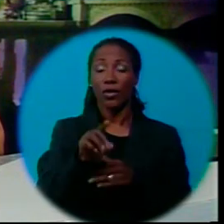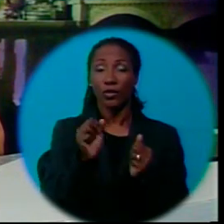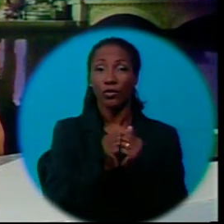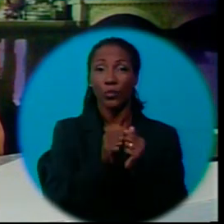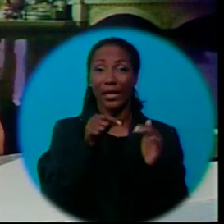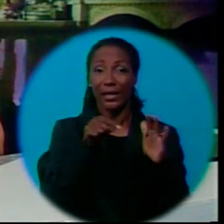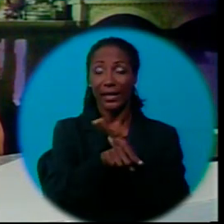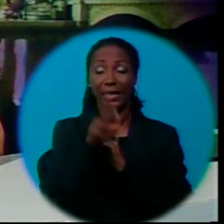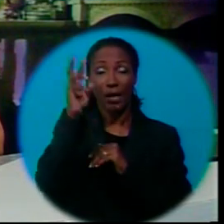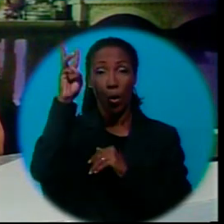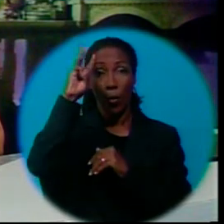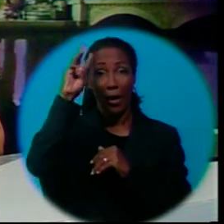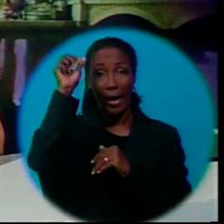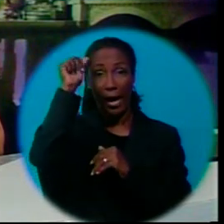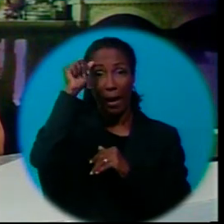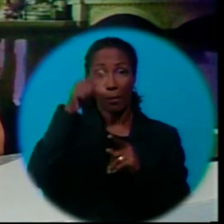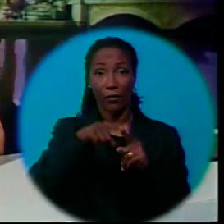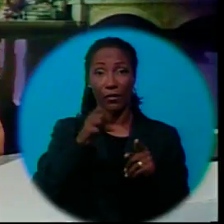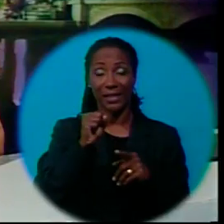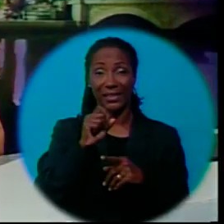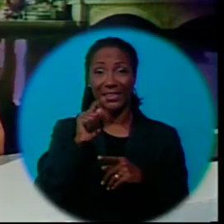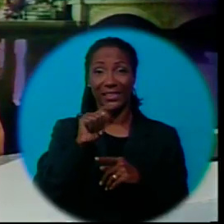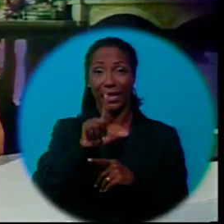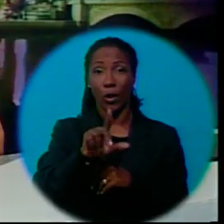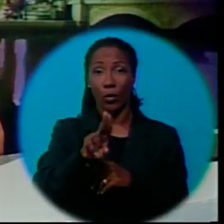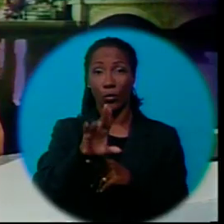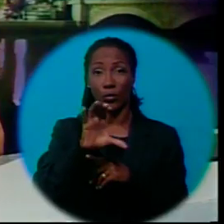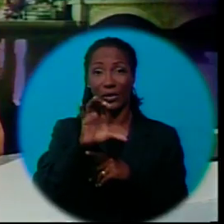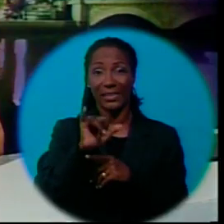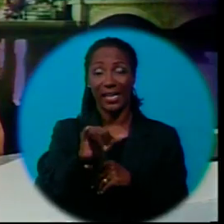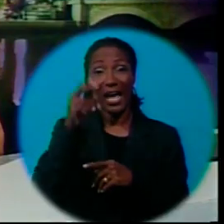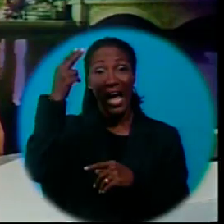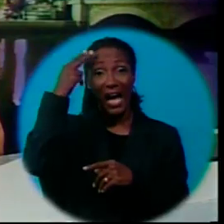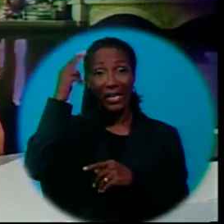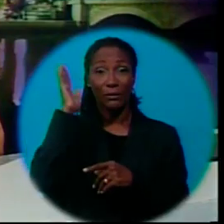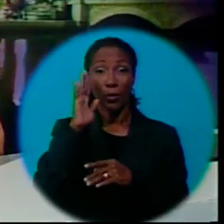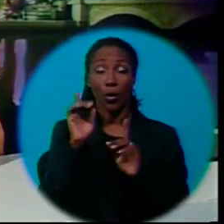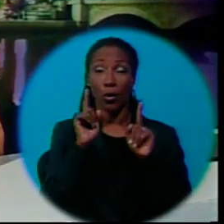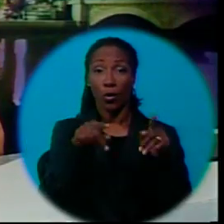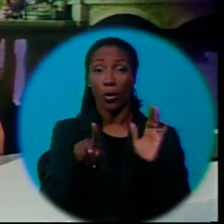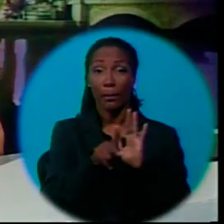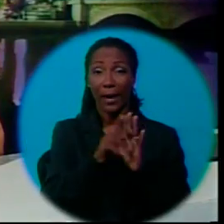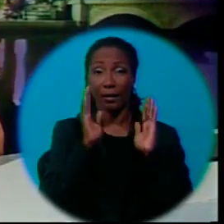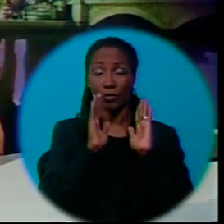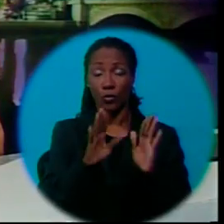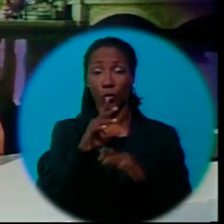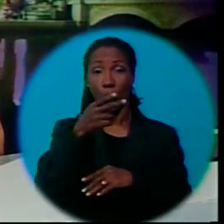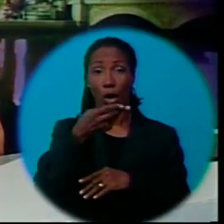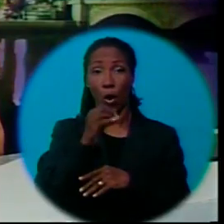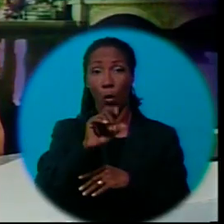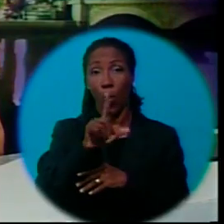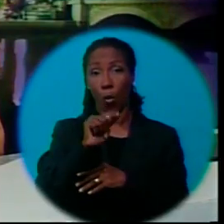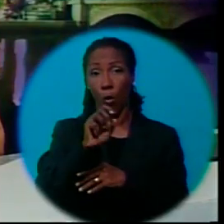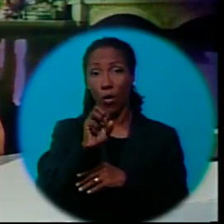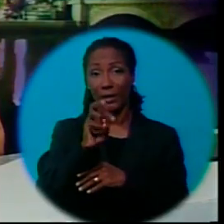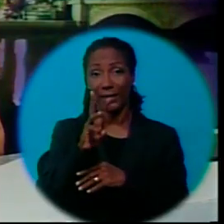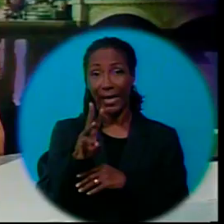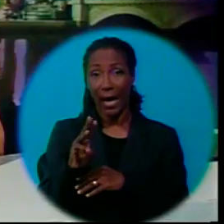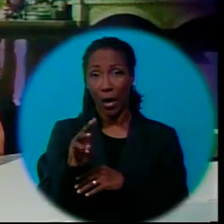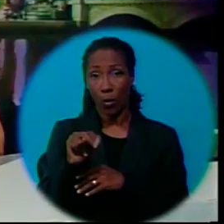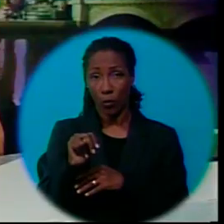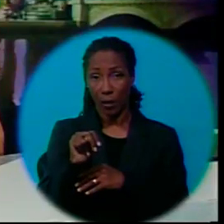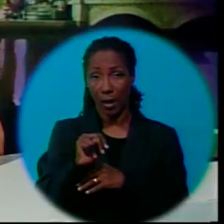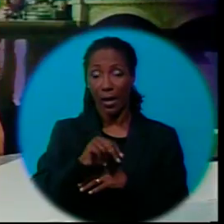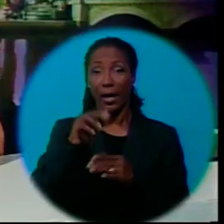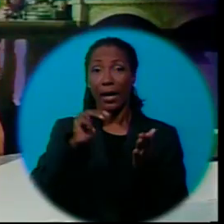No. 1 St. Lucie Lawmen say Husbands is expected to reappear at the Holtown Magistrates Court on May the 22nd Albert was